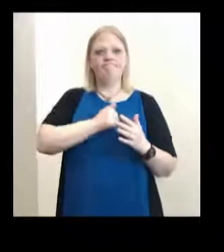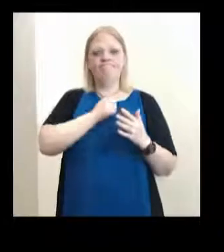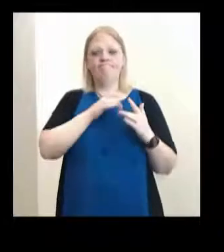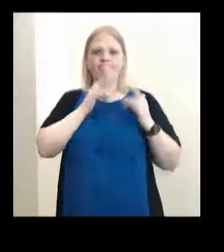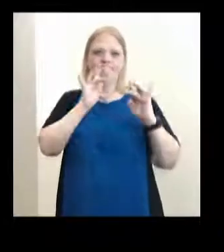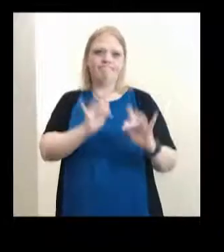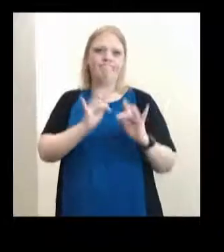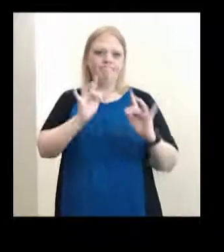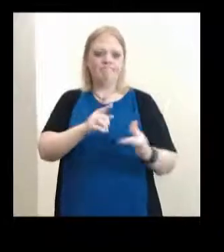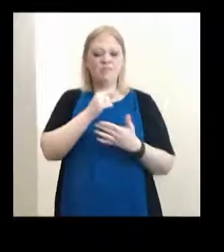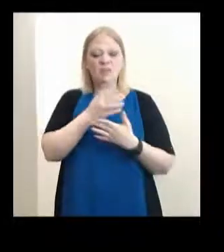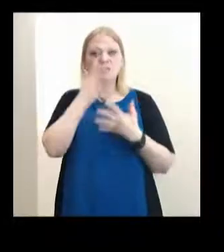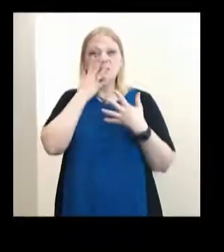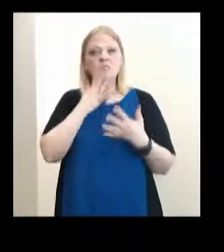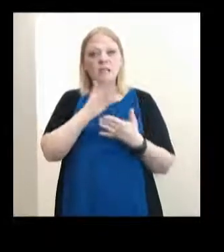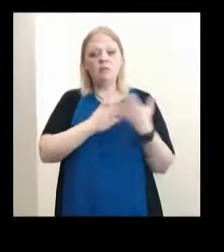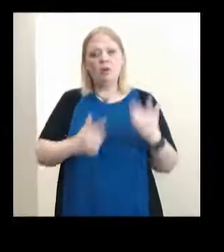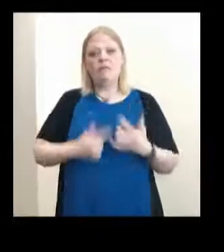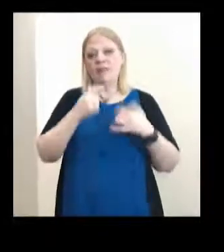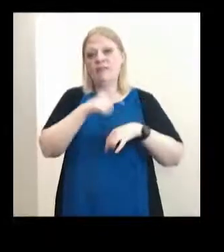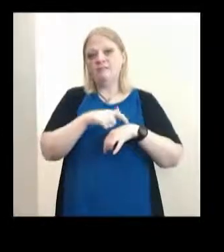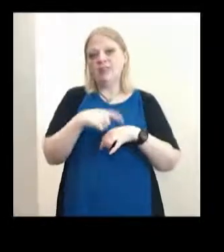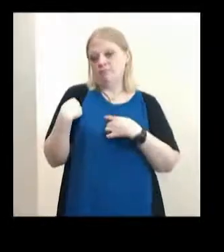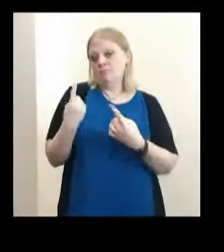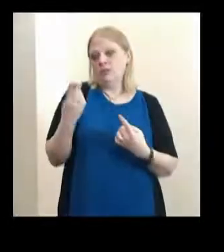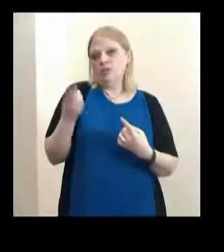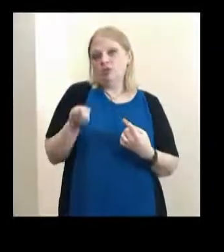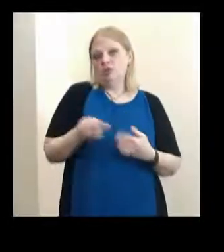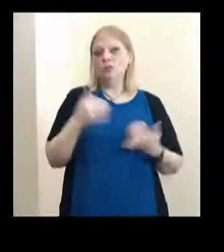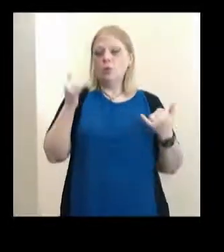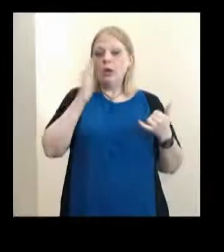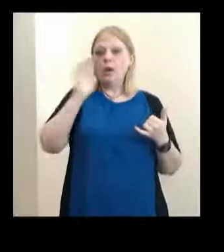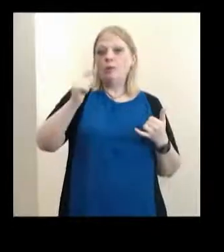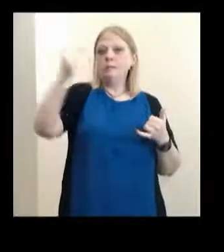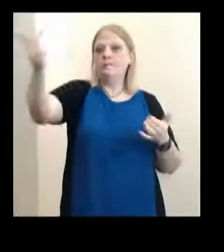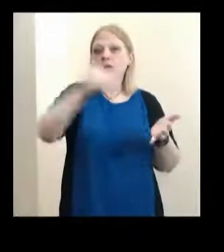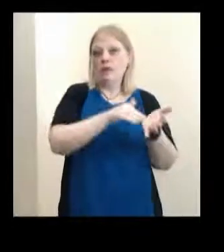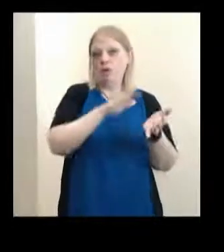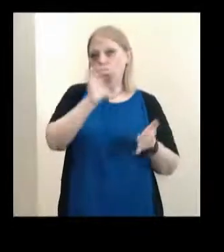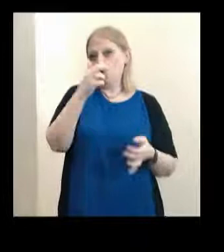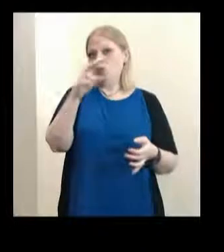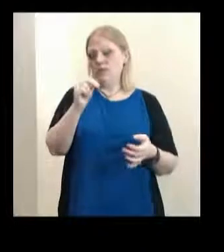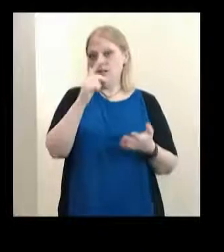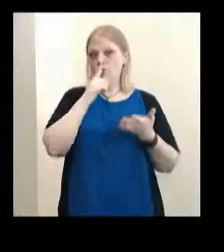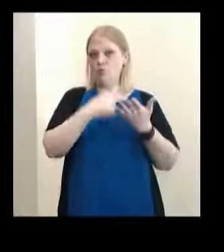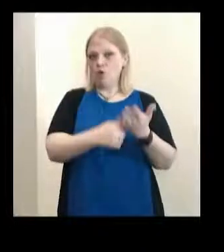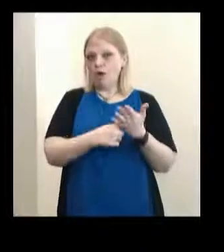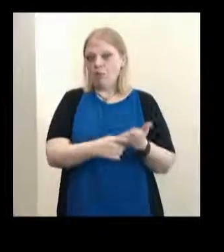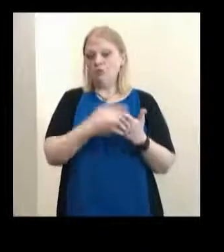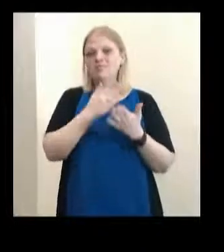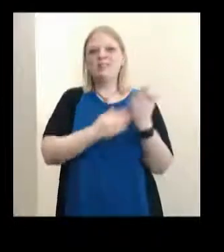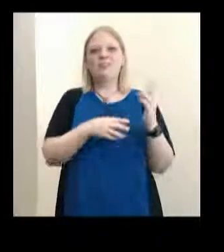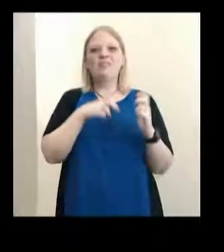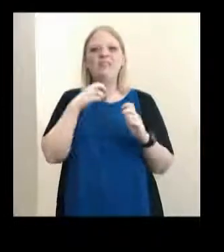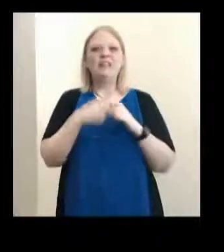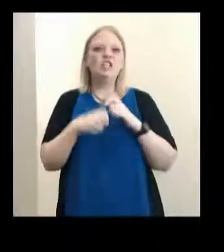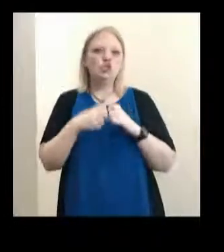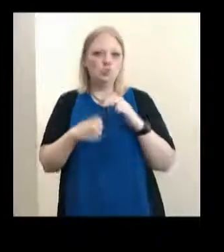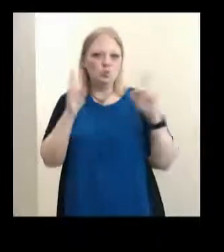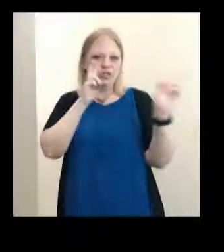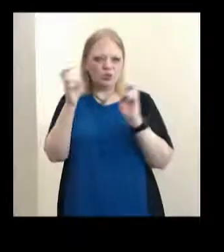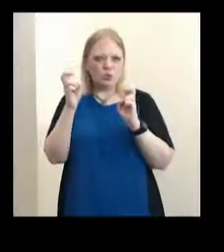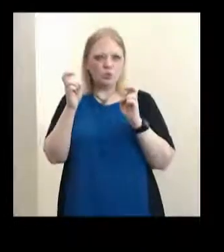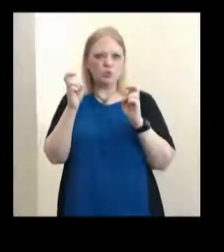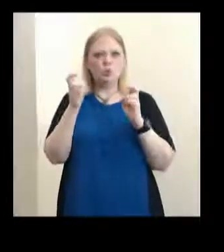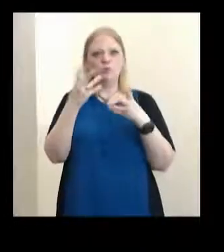of our lifetimes in history. With that, I want to turn it over to Dr. Burstein to talk about some of the issues, including